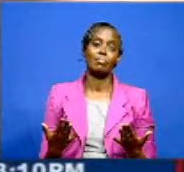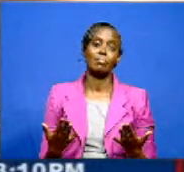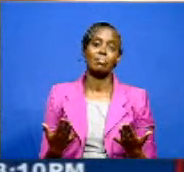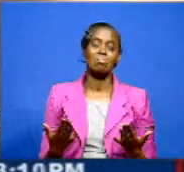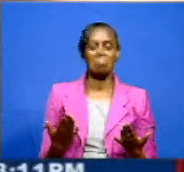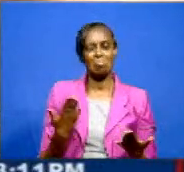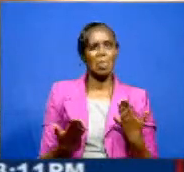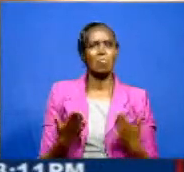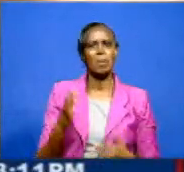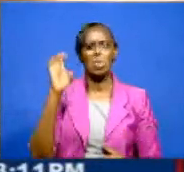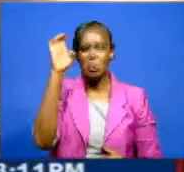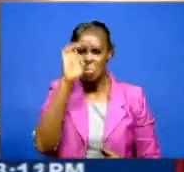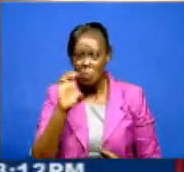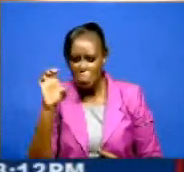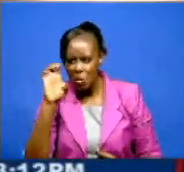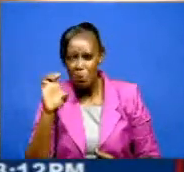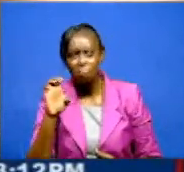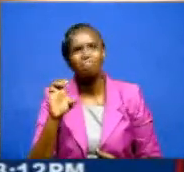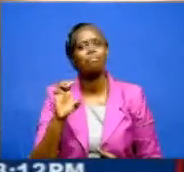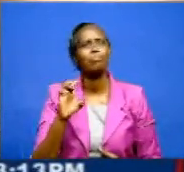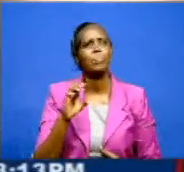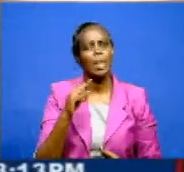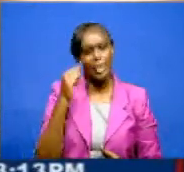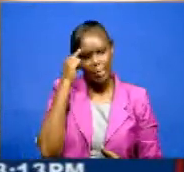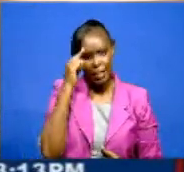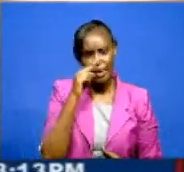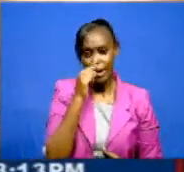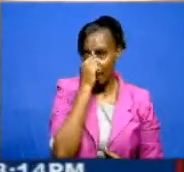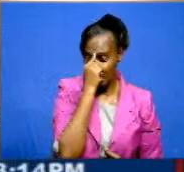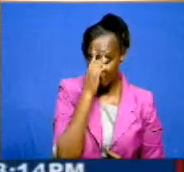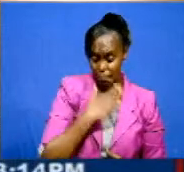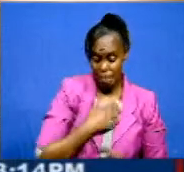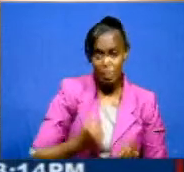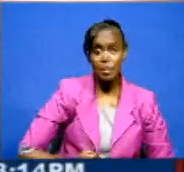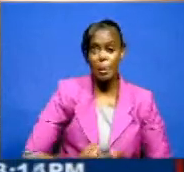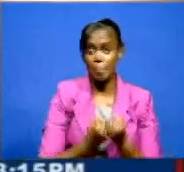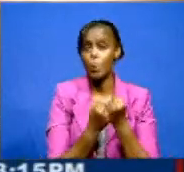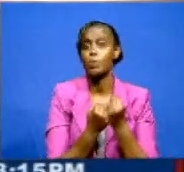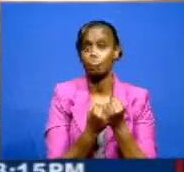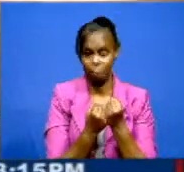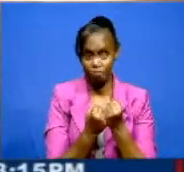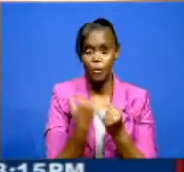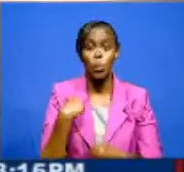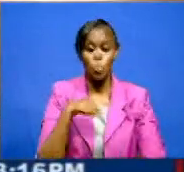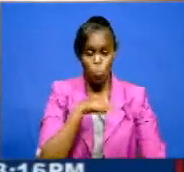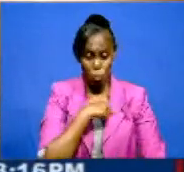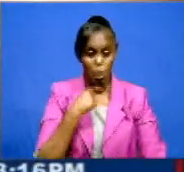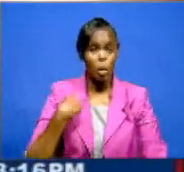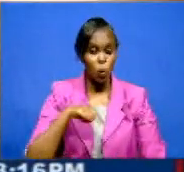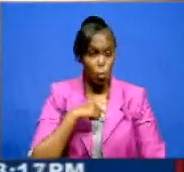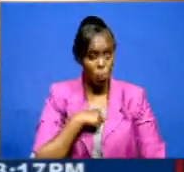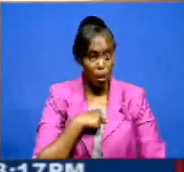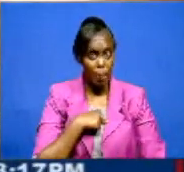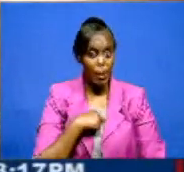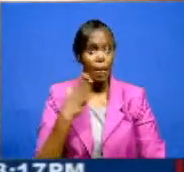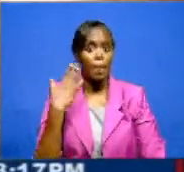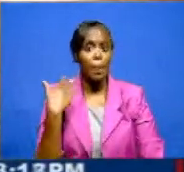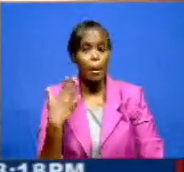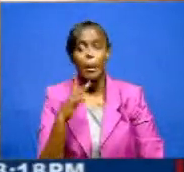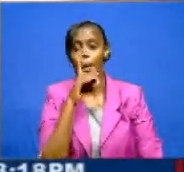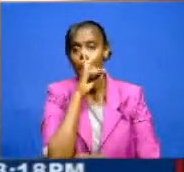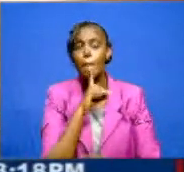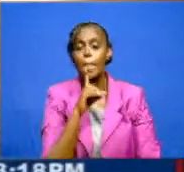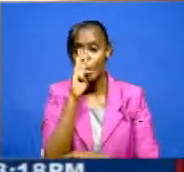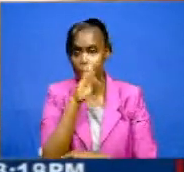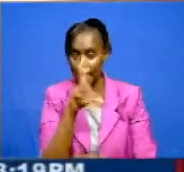Europe or in Asia. Mr. Speaker, I support that the mung bean